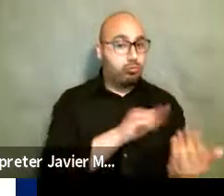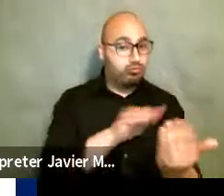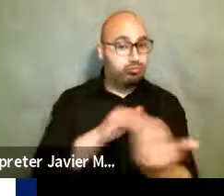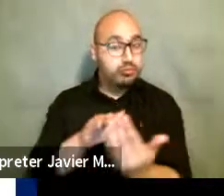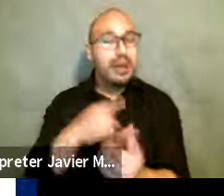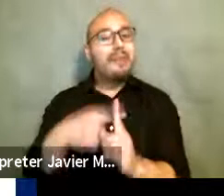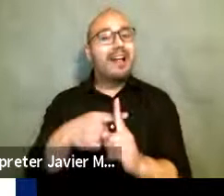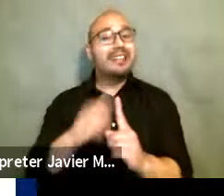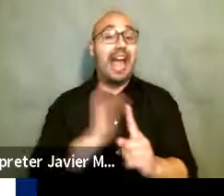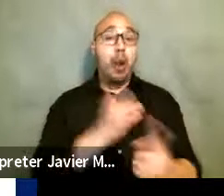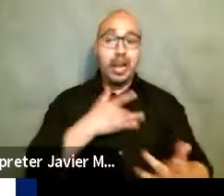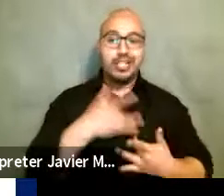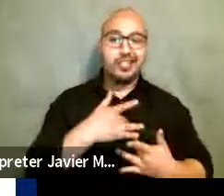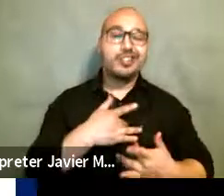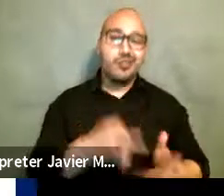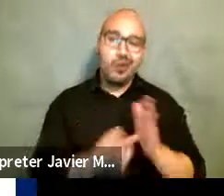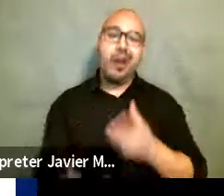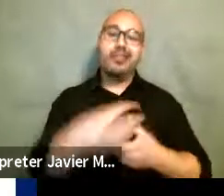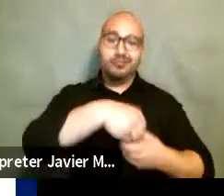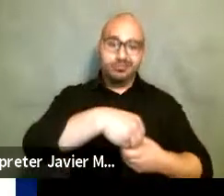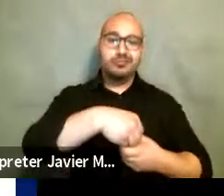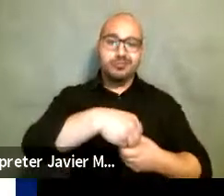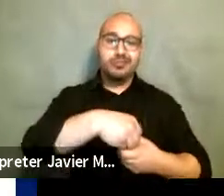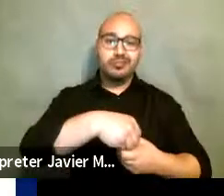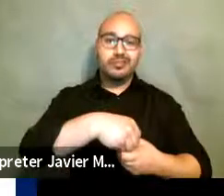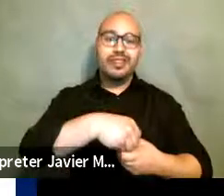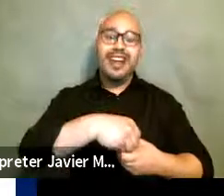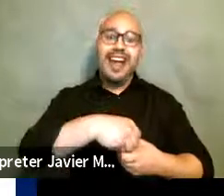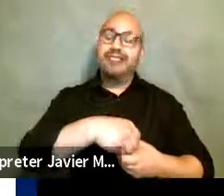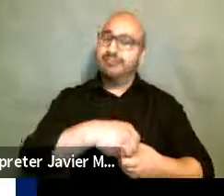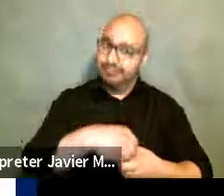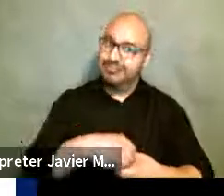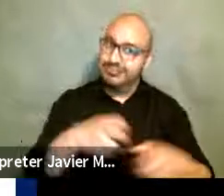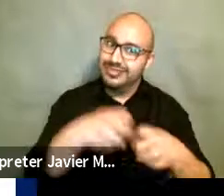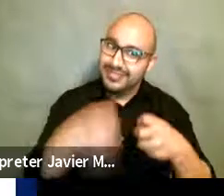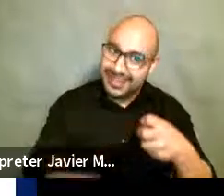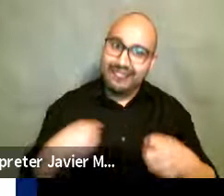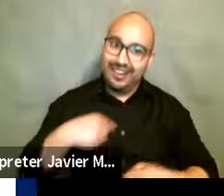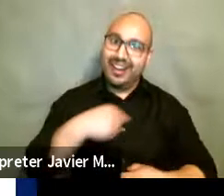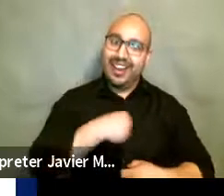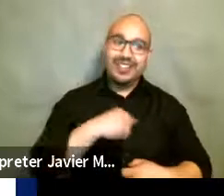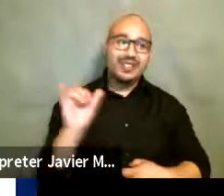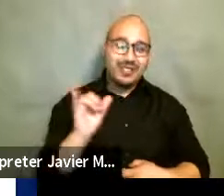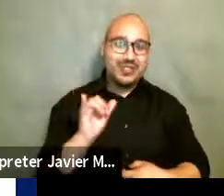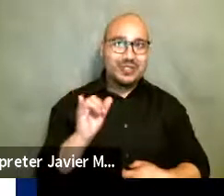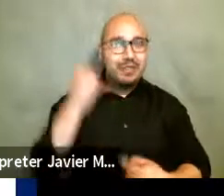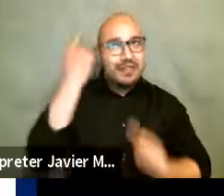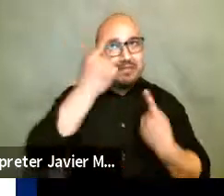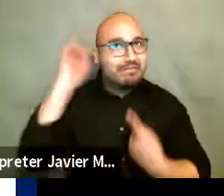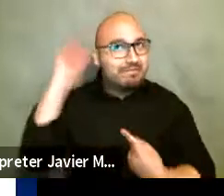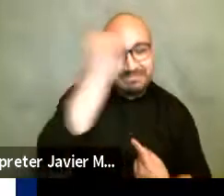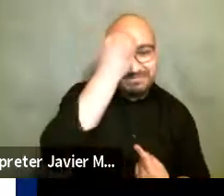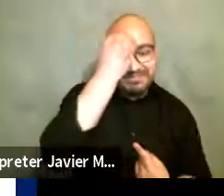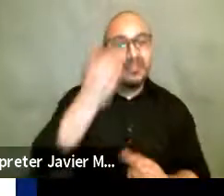our concerns. Now, it's quite hard to do for us too, but it is a